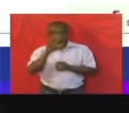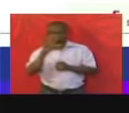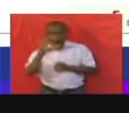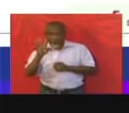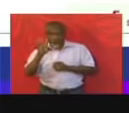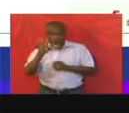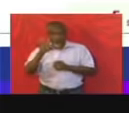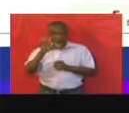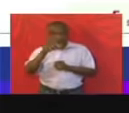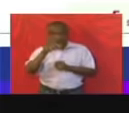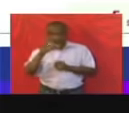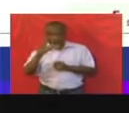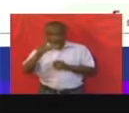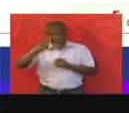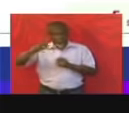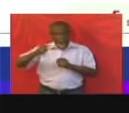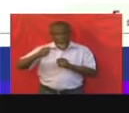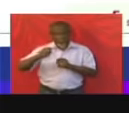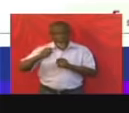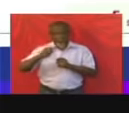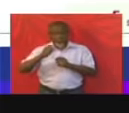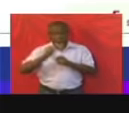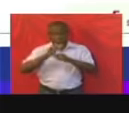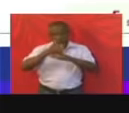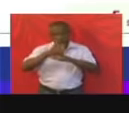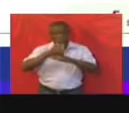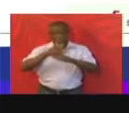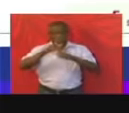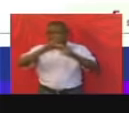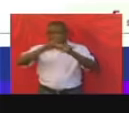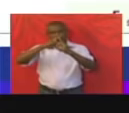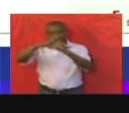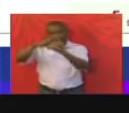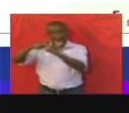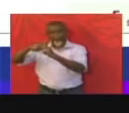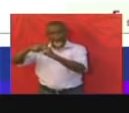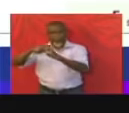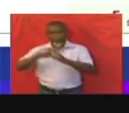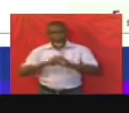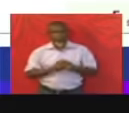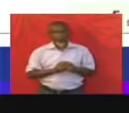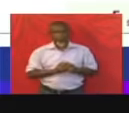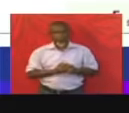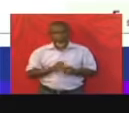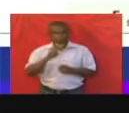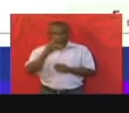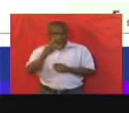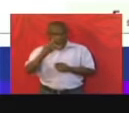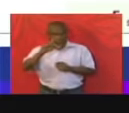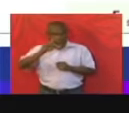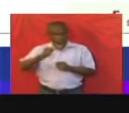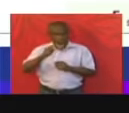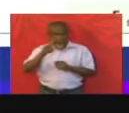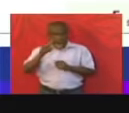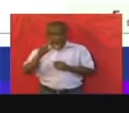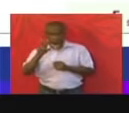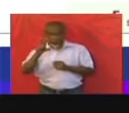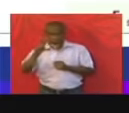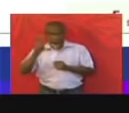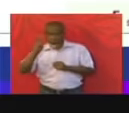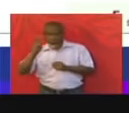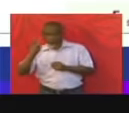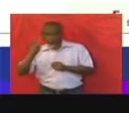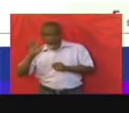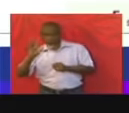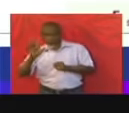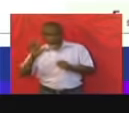43,033 have tested positive for COVID-19. Of those, there have been 1,225 fatalities, and we